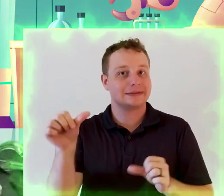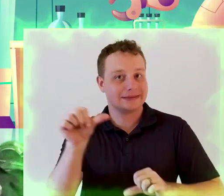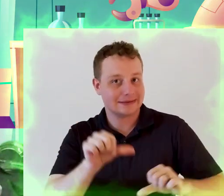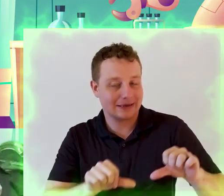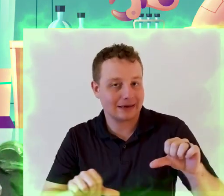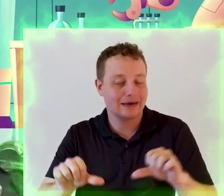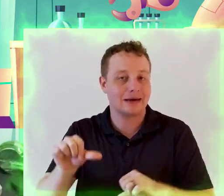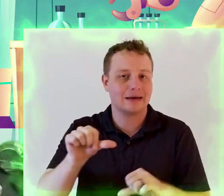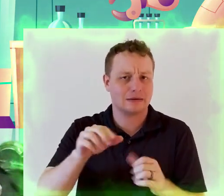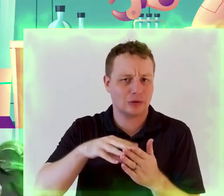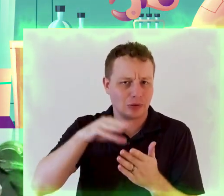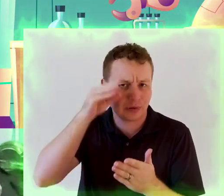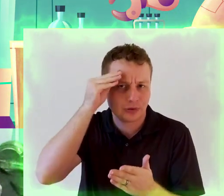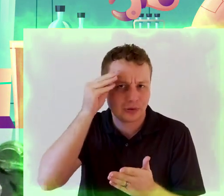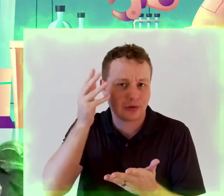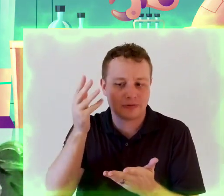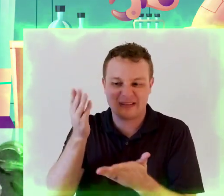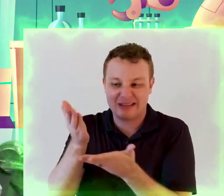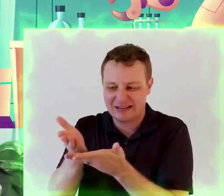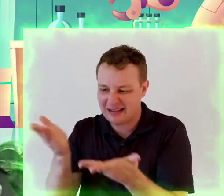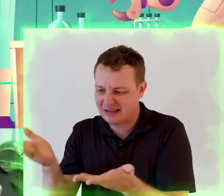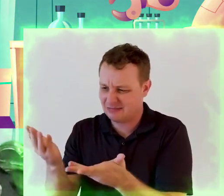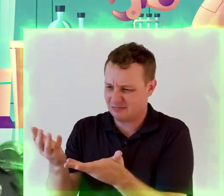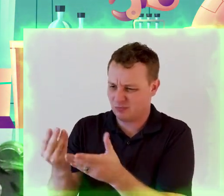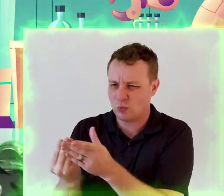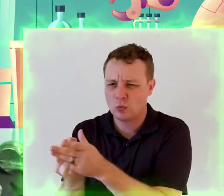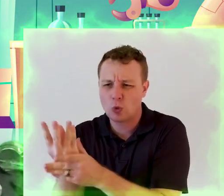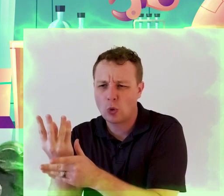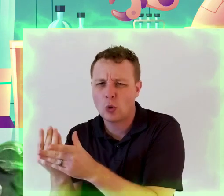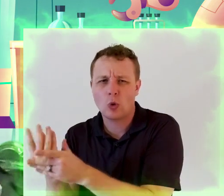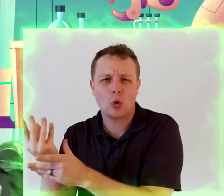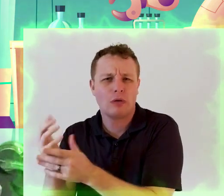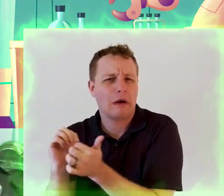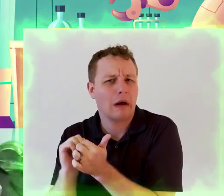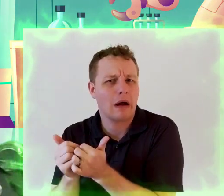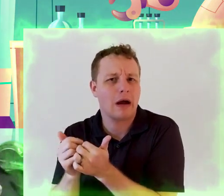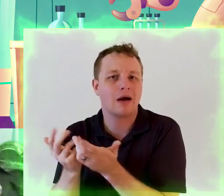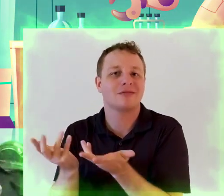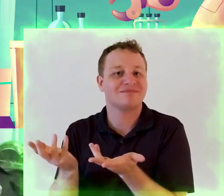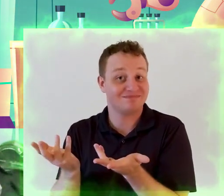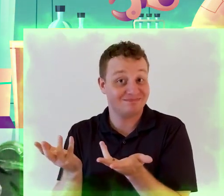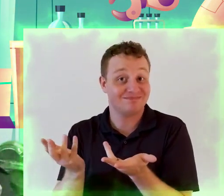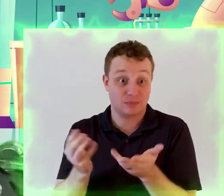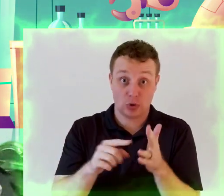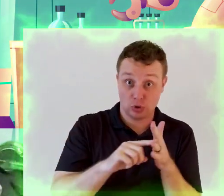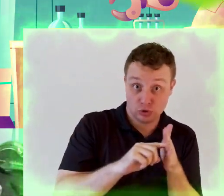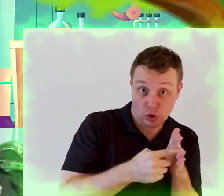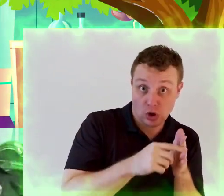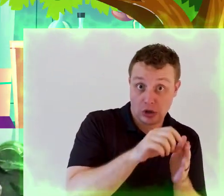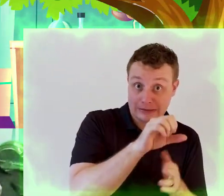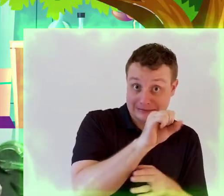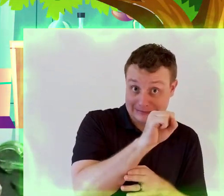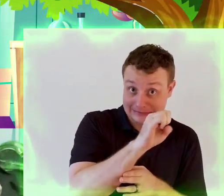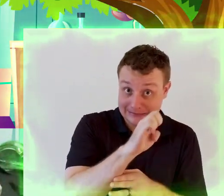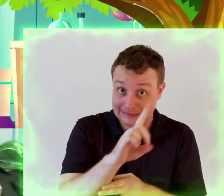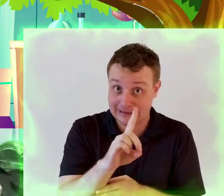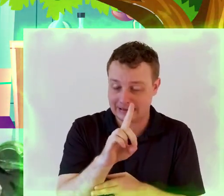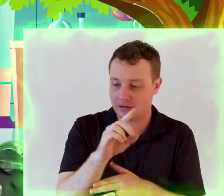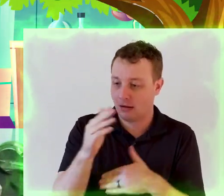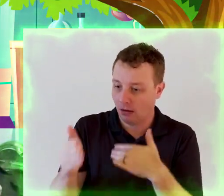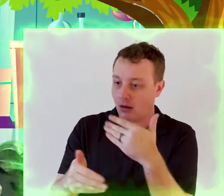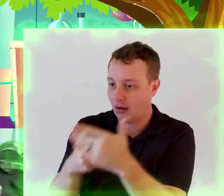going to learn about how to grow things. That's right. How to make something from a seed to a big, beautiful